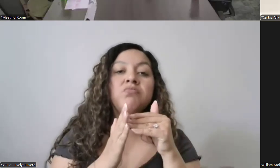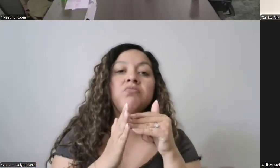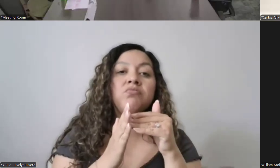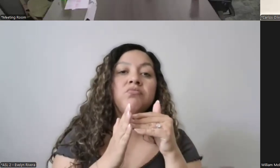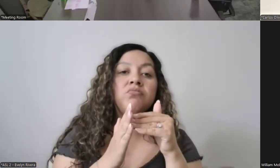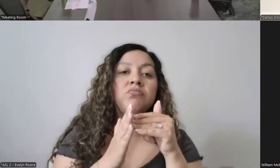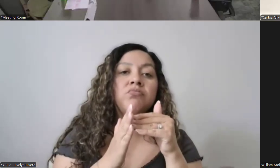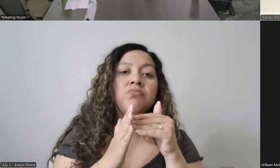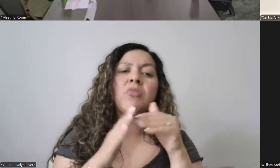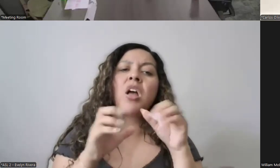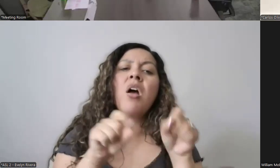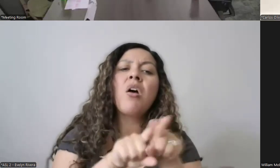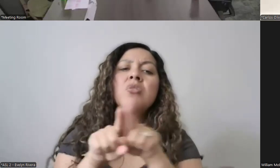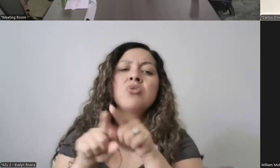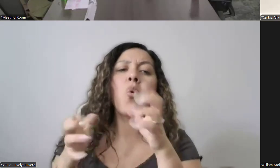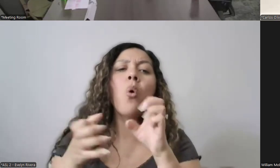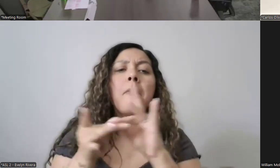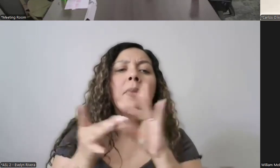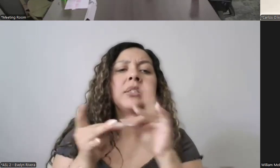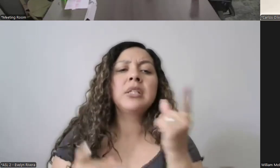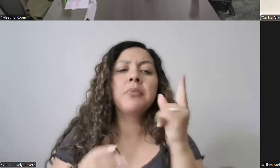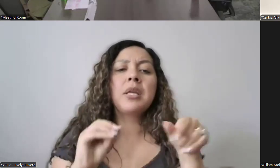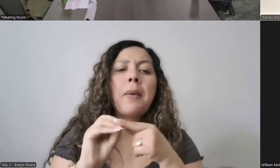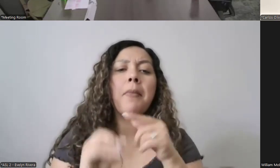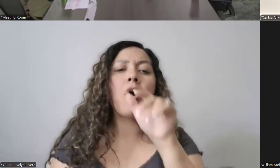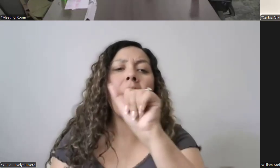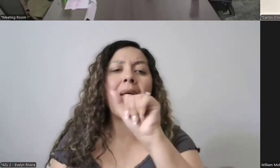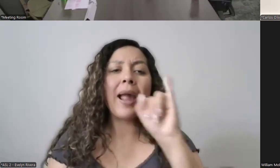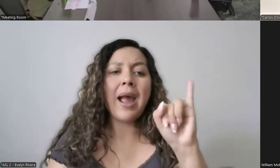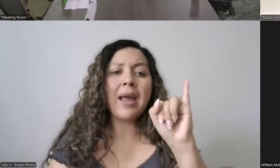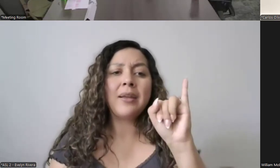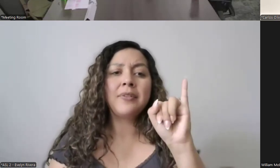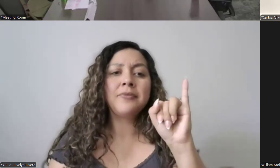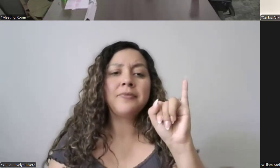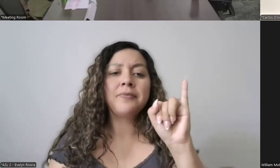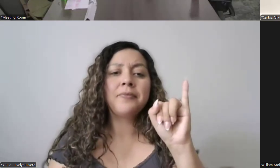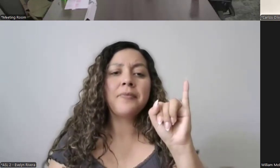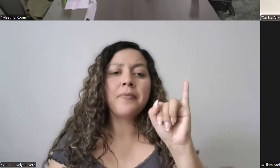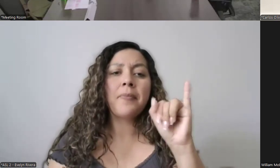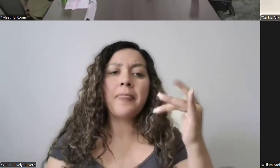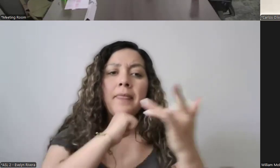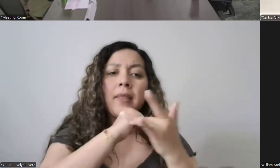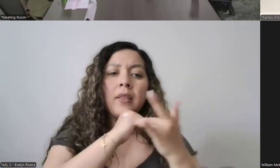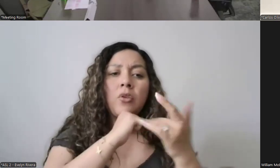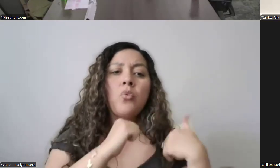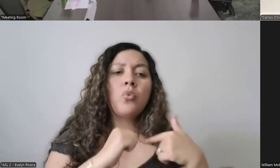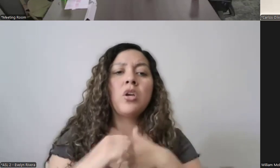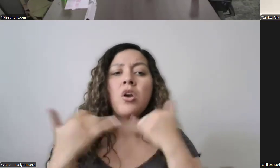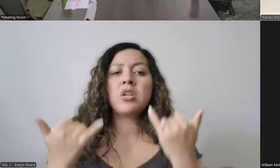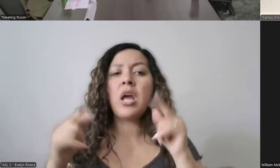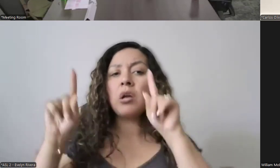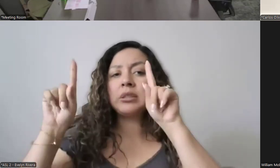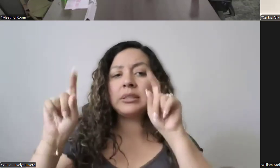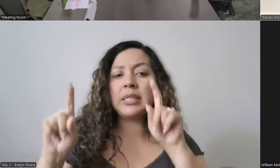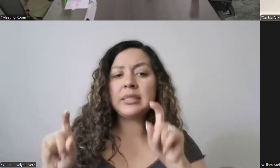Also, I want to say something about AI and technology. We are in the middle of testing a device